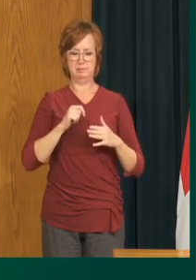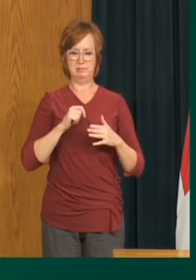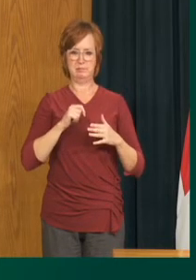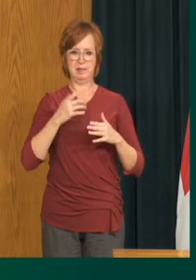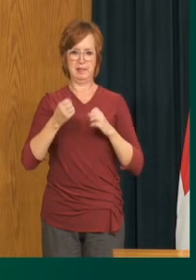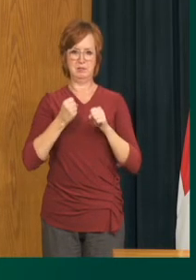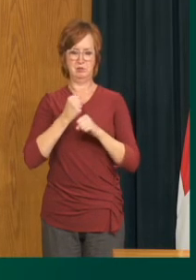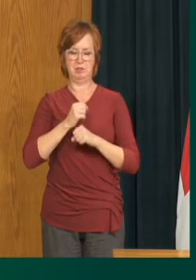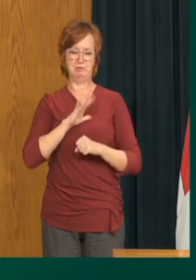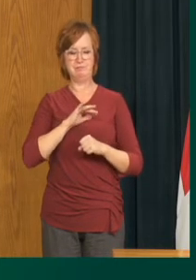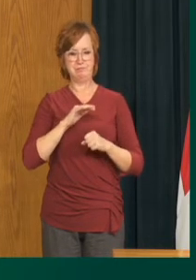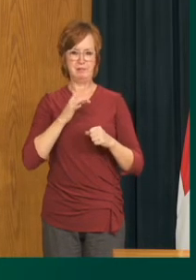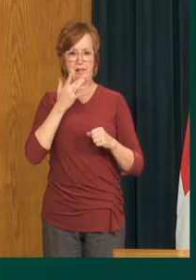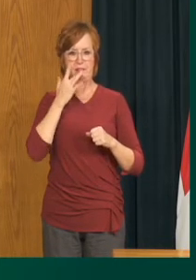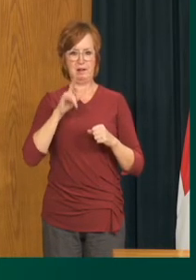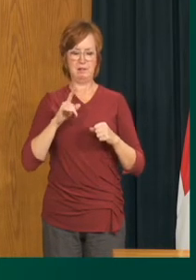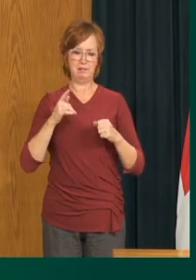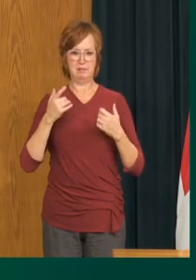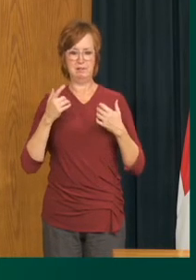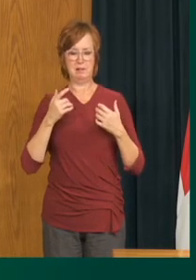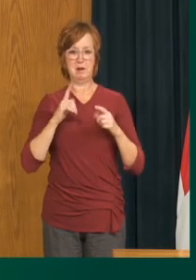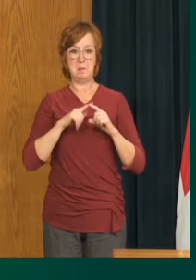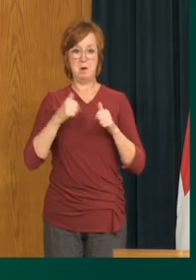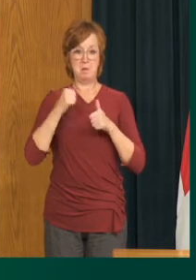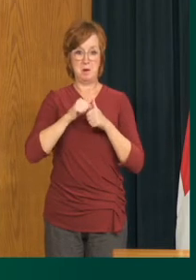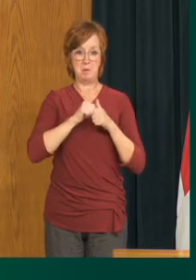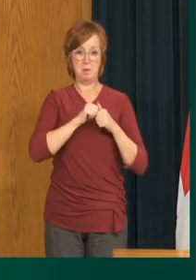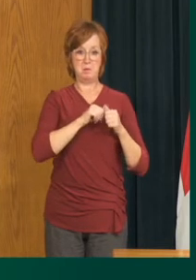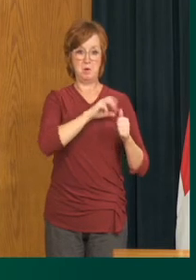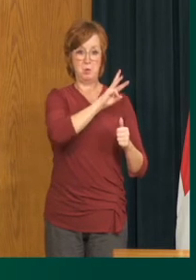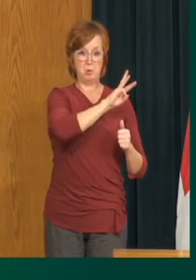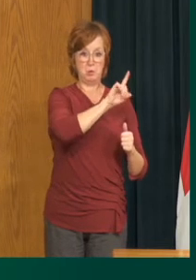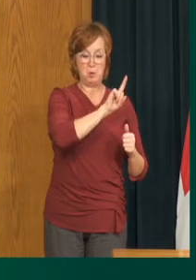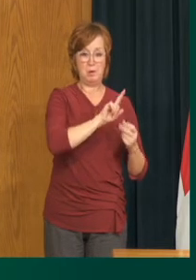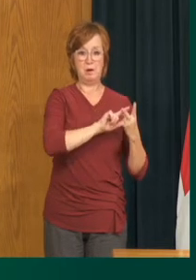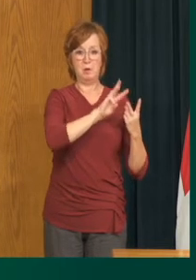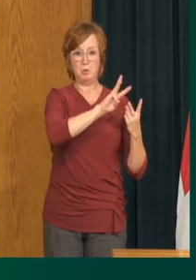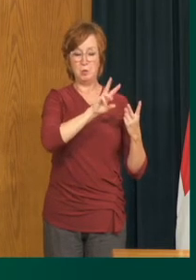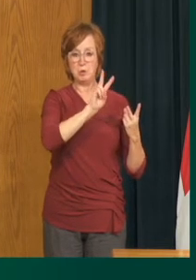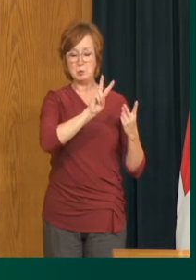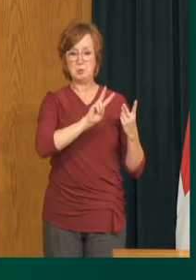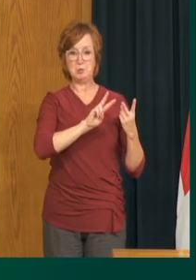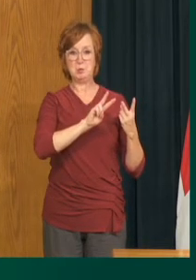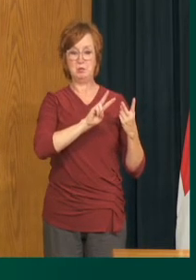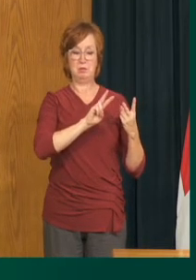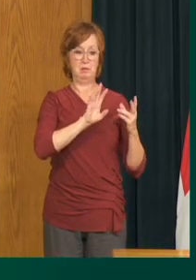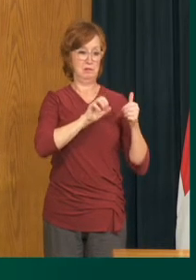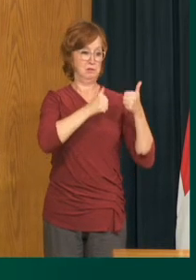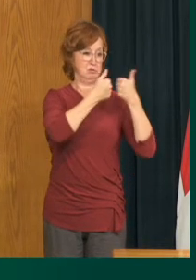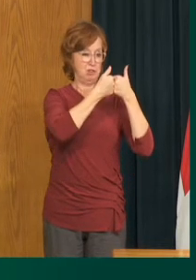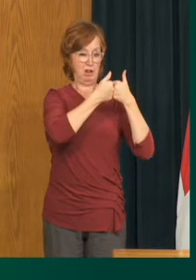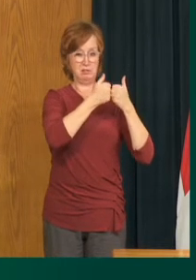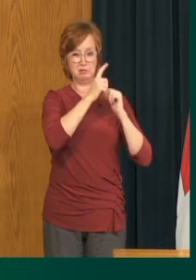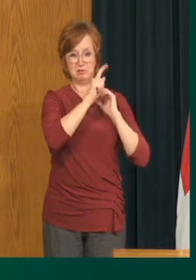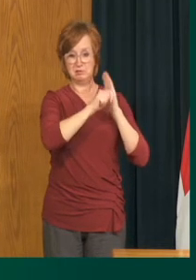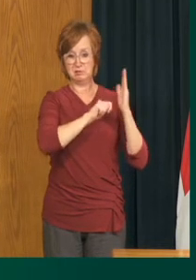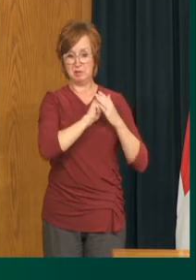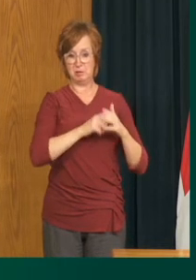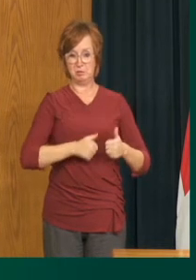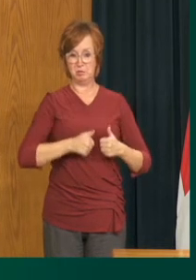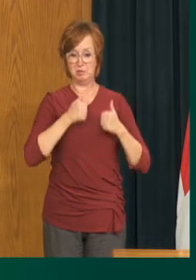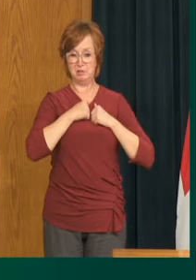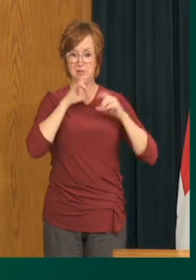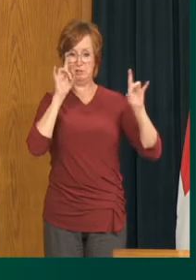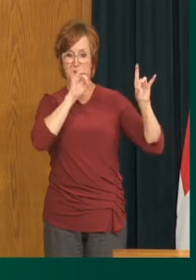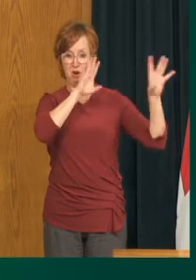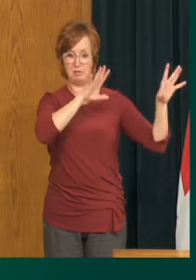of world wars, for example. But this is the challenge that we are faced with today as society, and I think in general